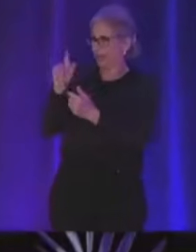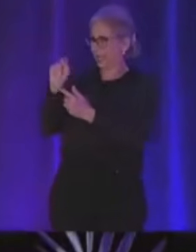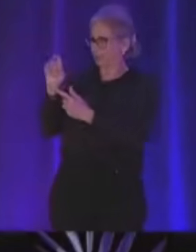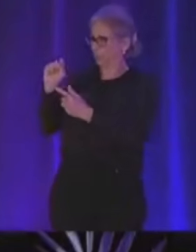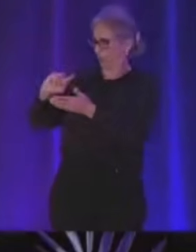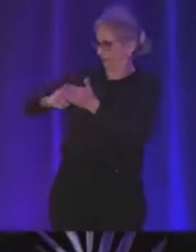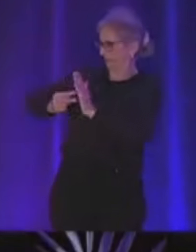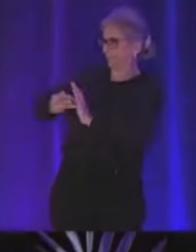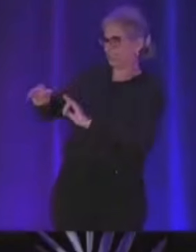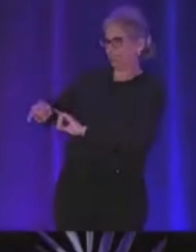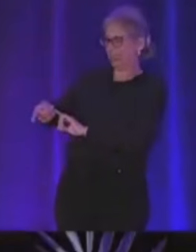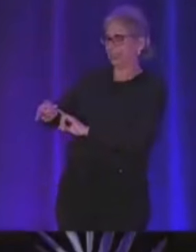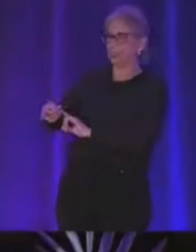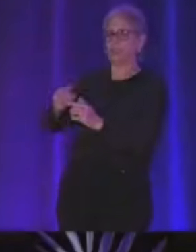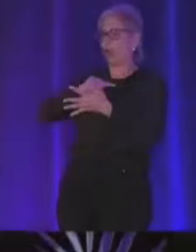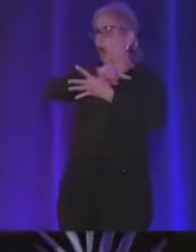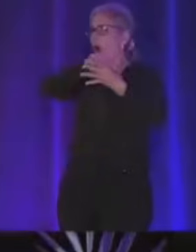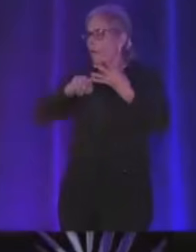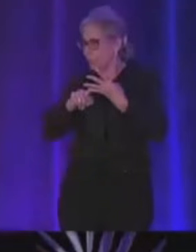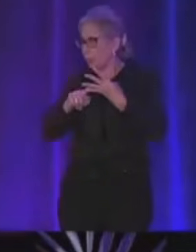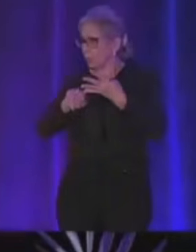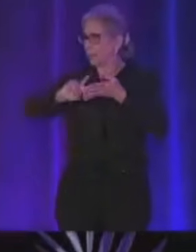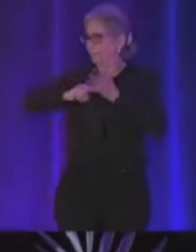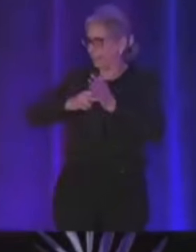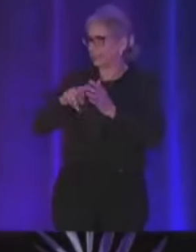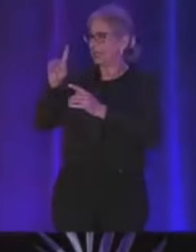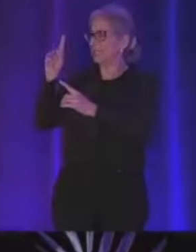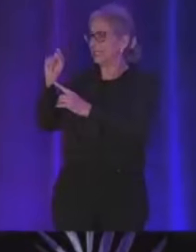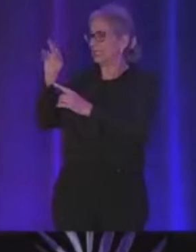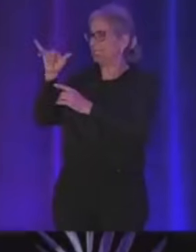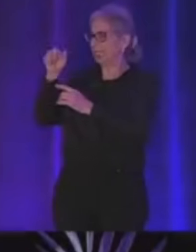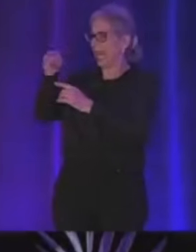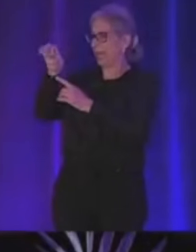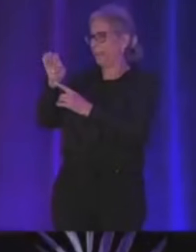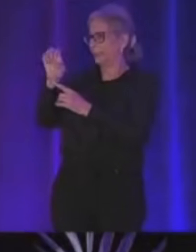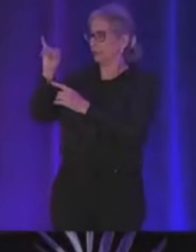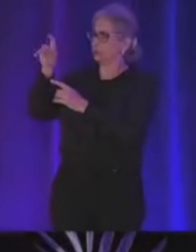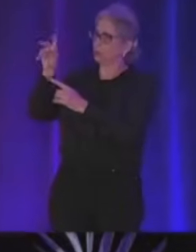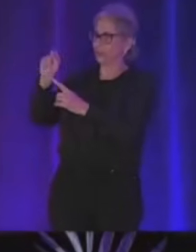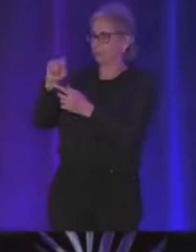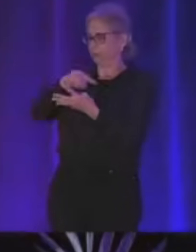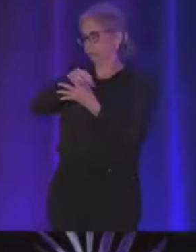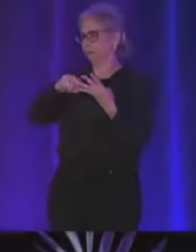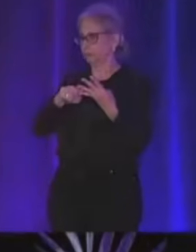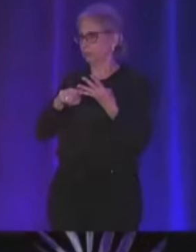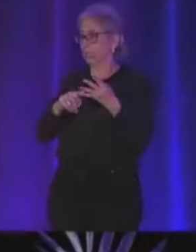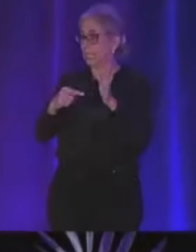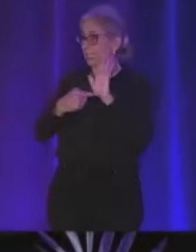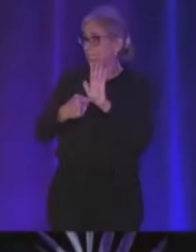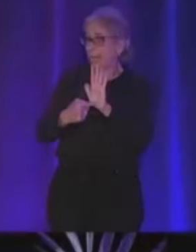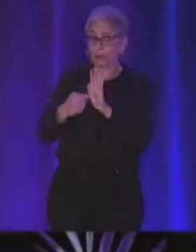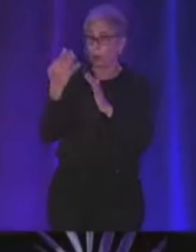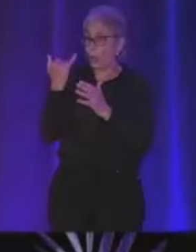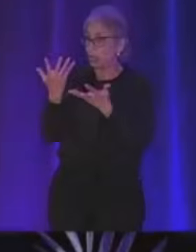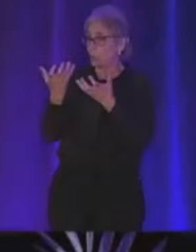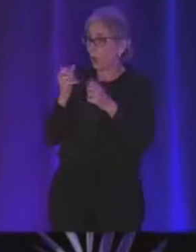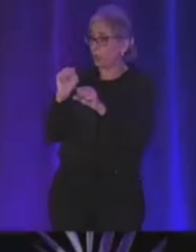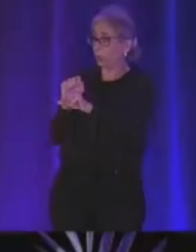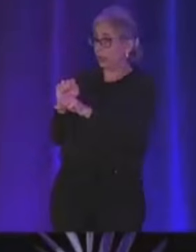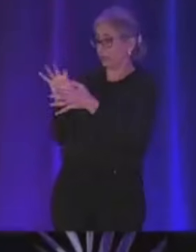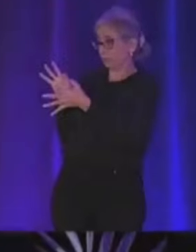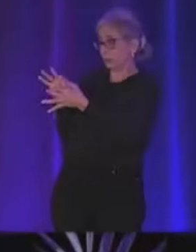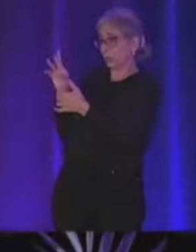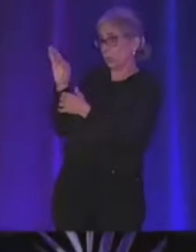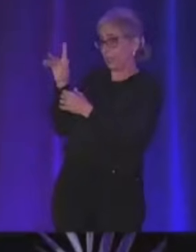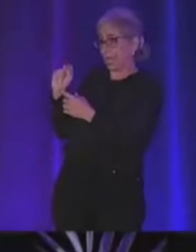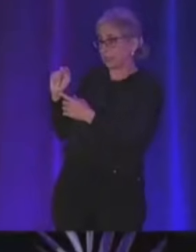It is all 4 of these, confusingly. Now, this is an example of why you might want TypeScript with React. Here we have a MyButton